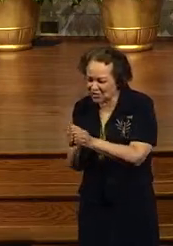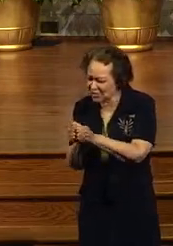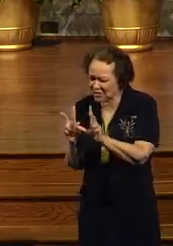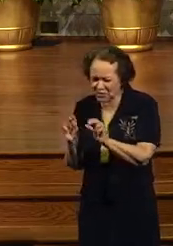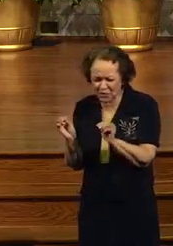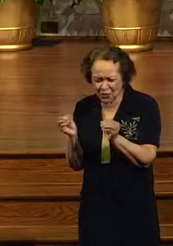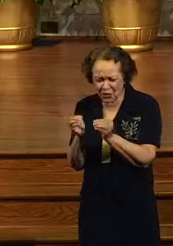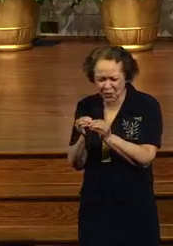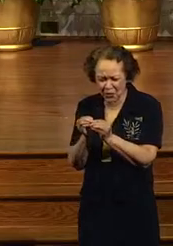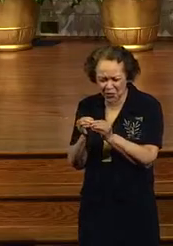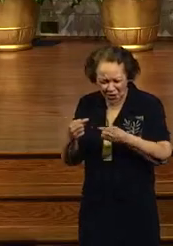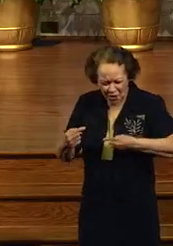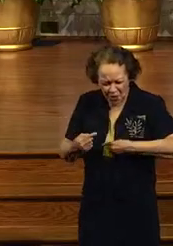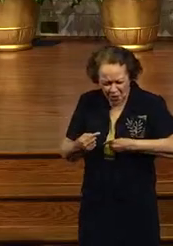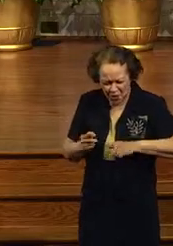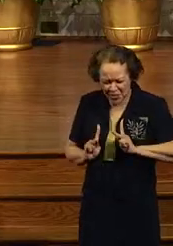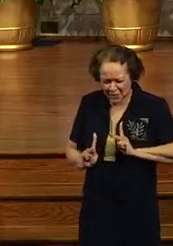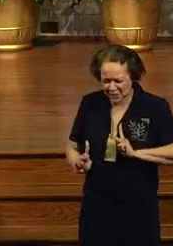They say that